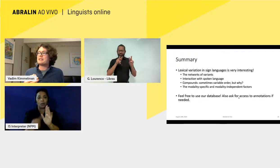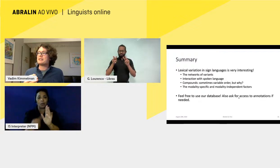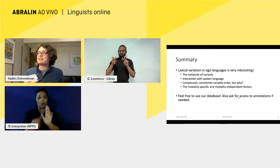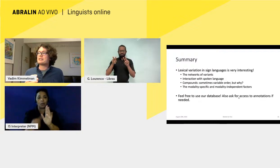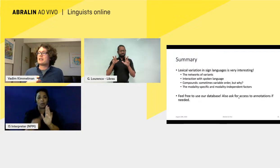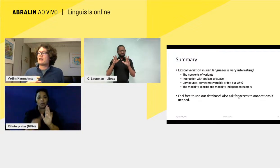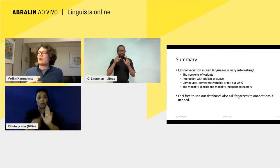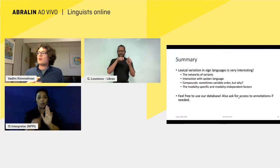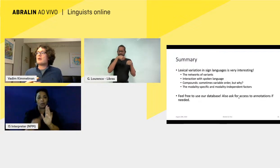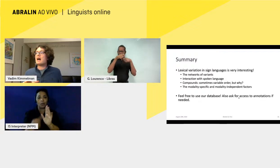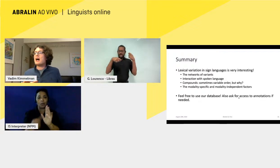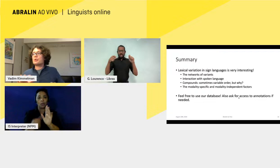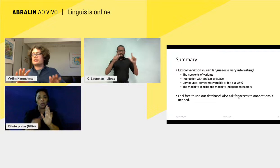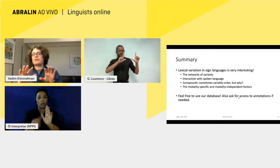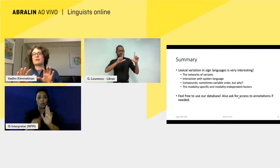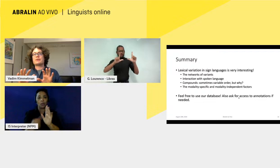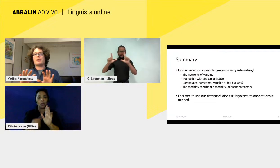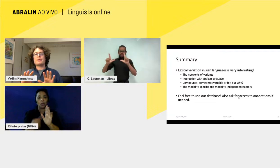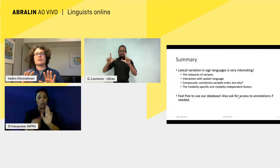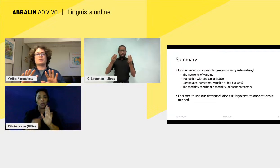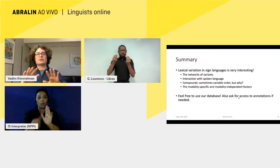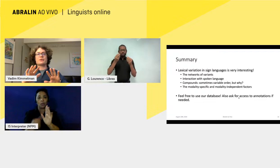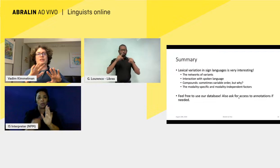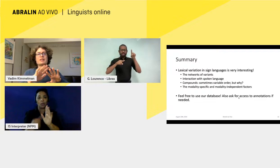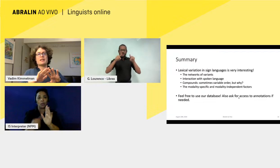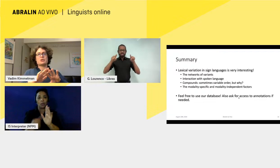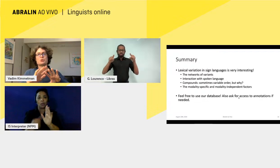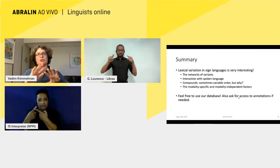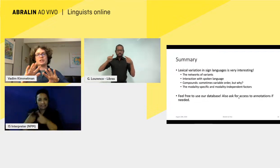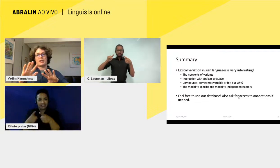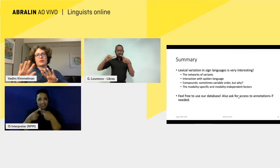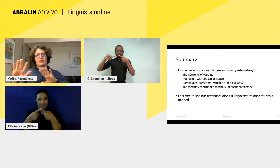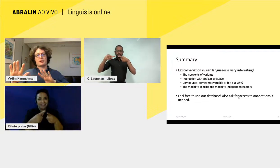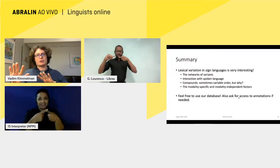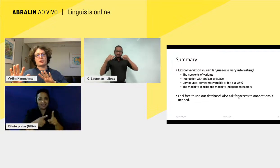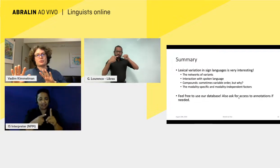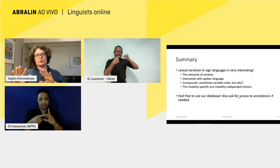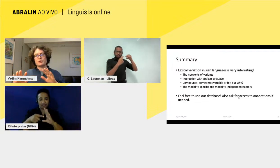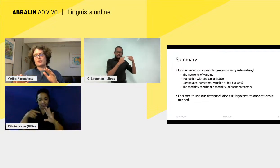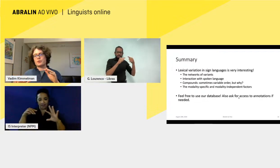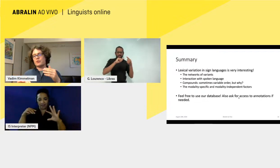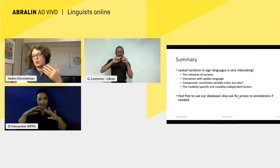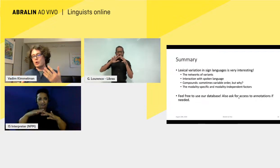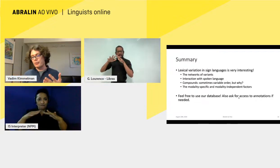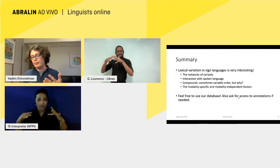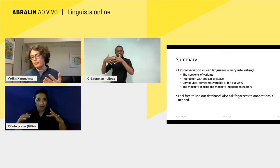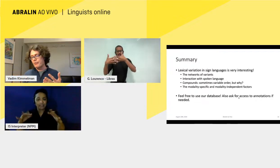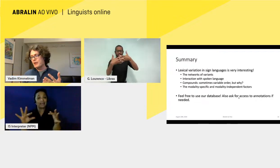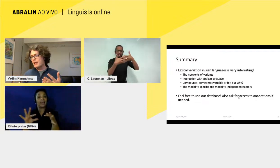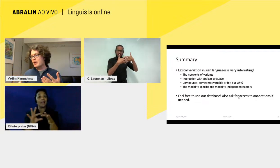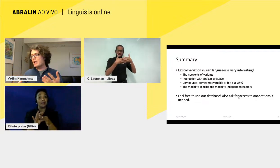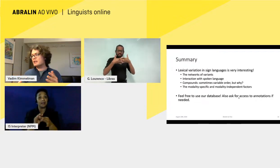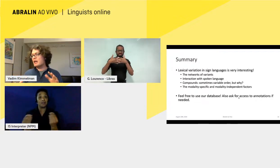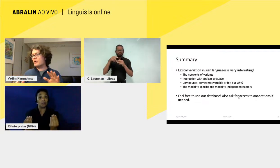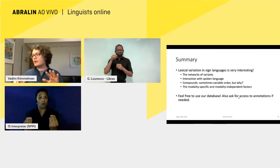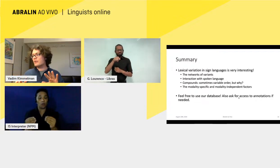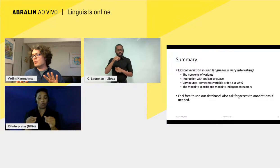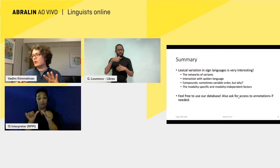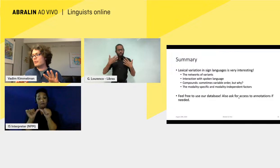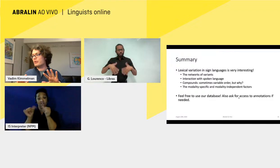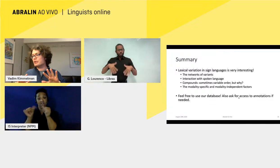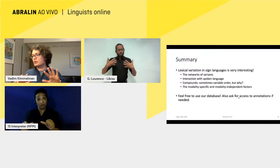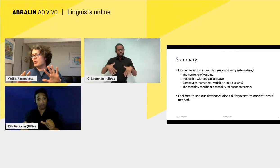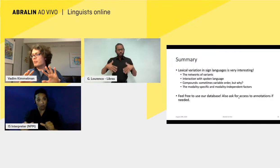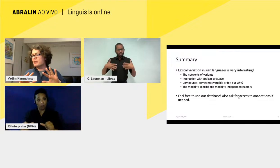intricate patterns of how different variants relate to each other in terms of form and how